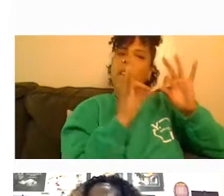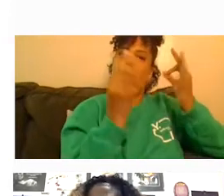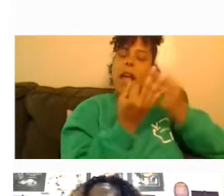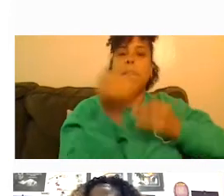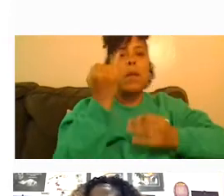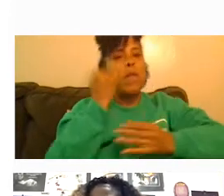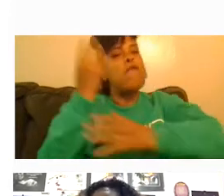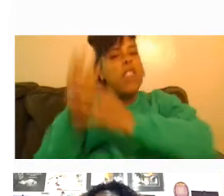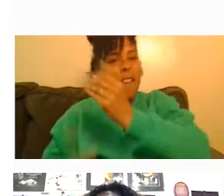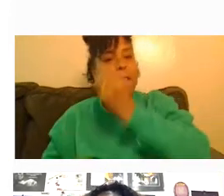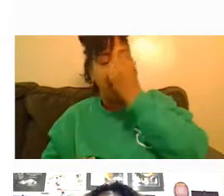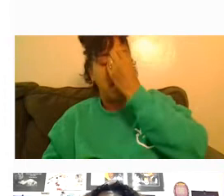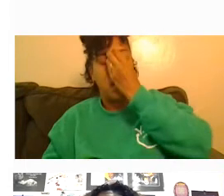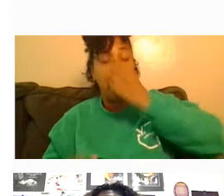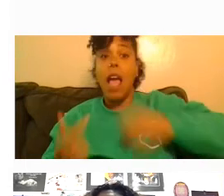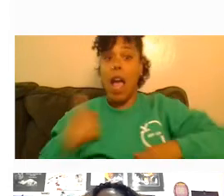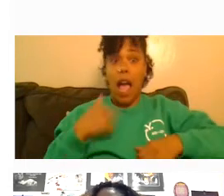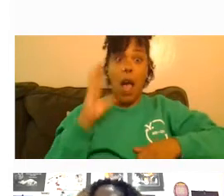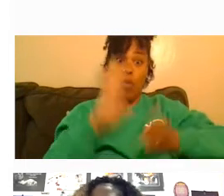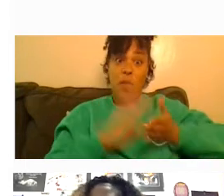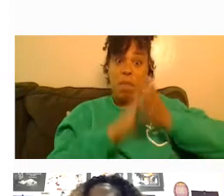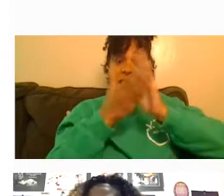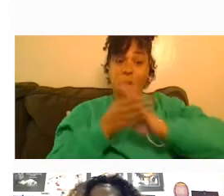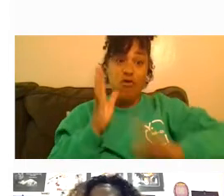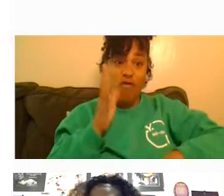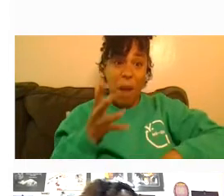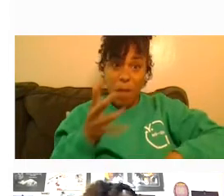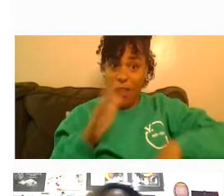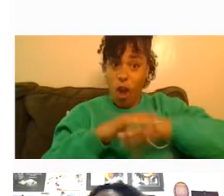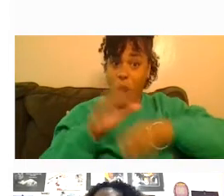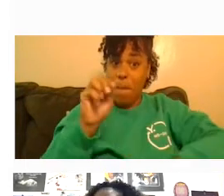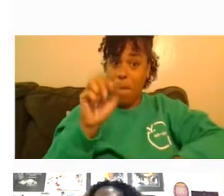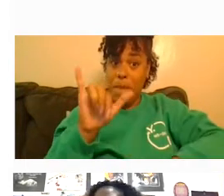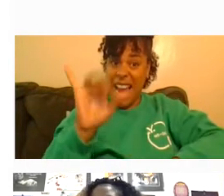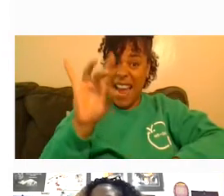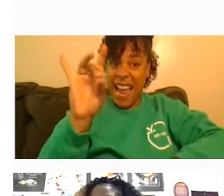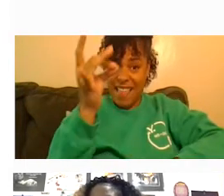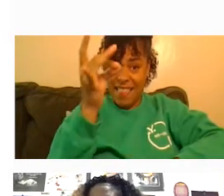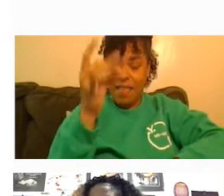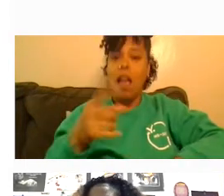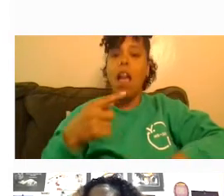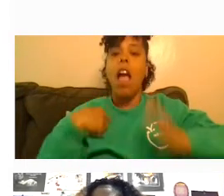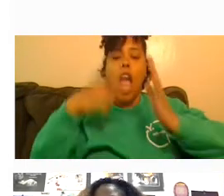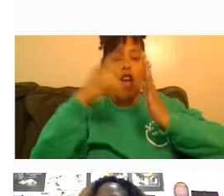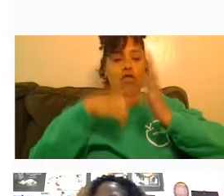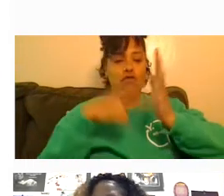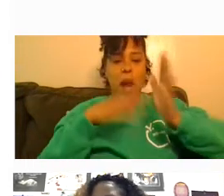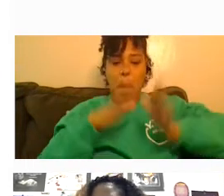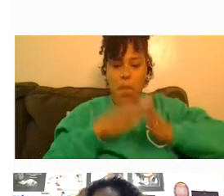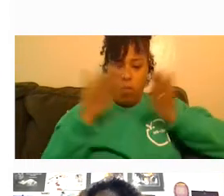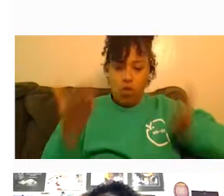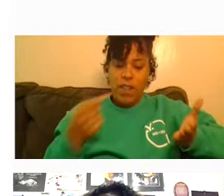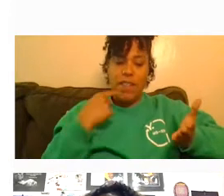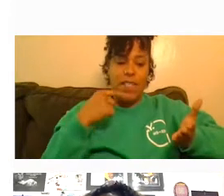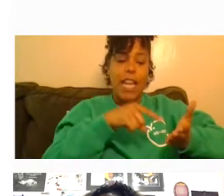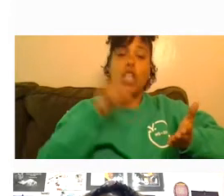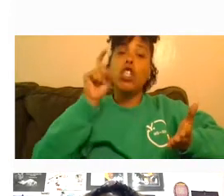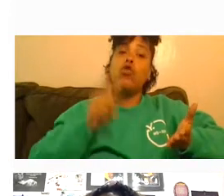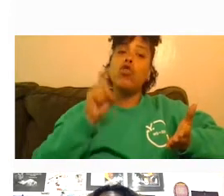due on May 8th. There's a book I read that says you need to leave an inheritance for your children's